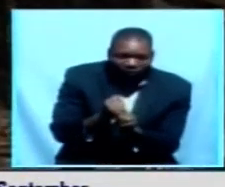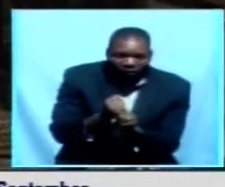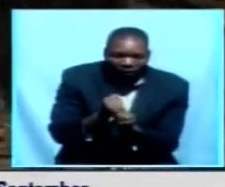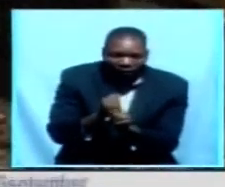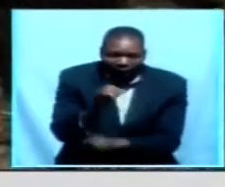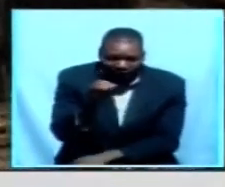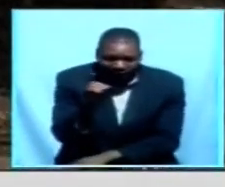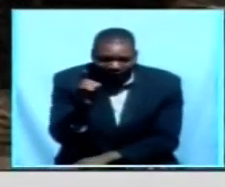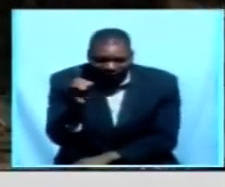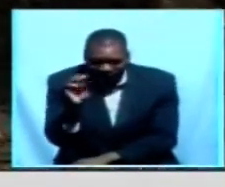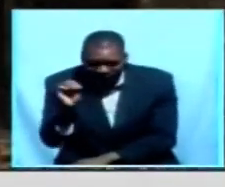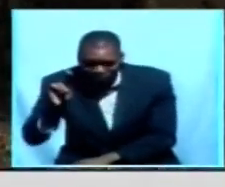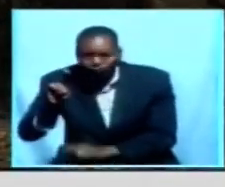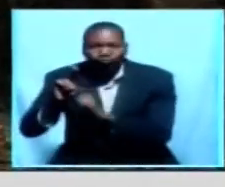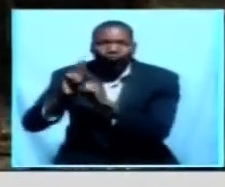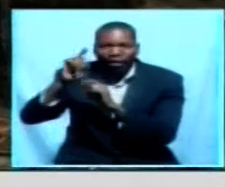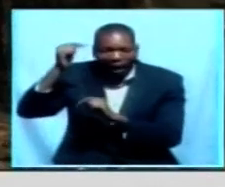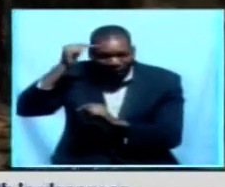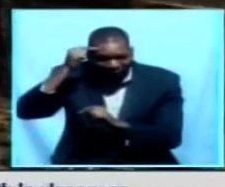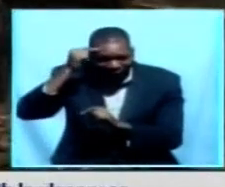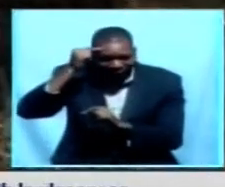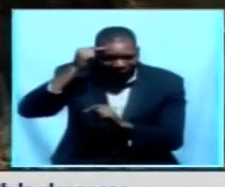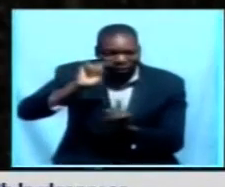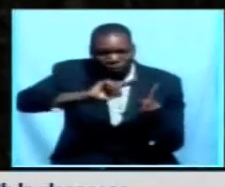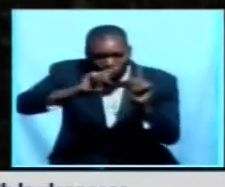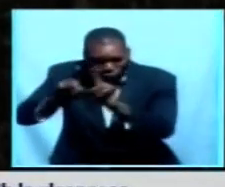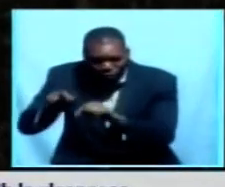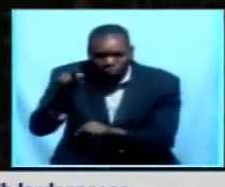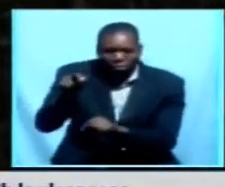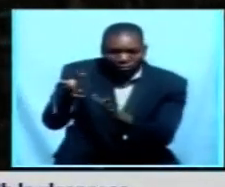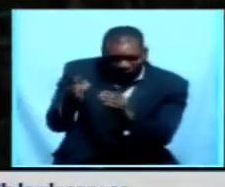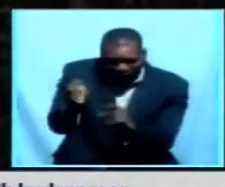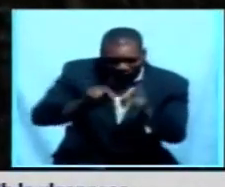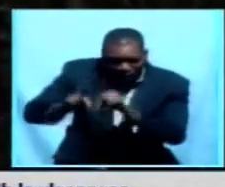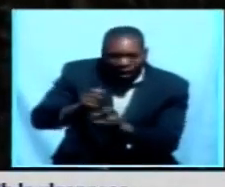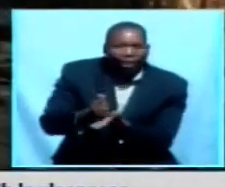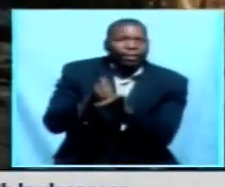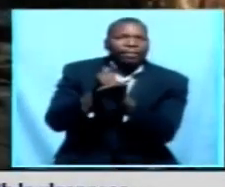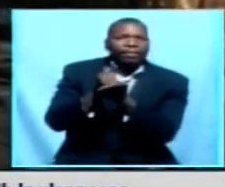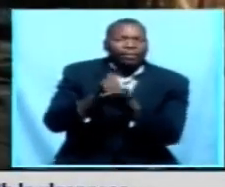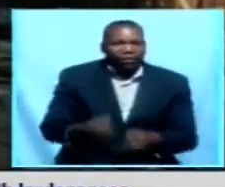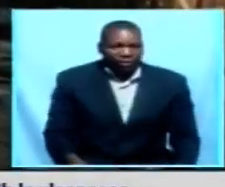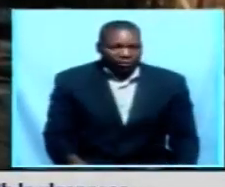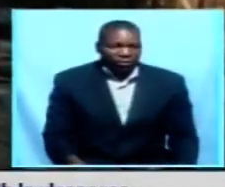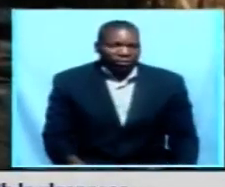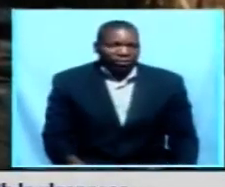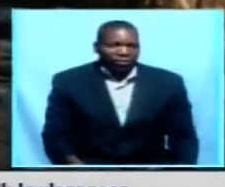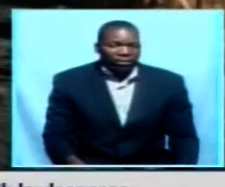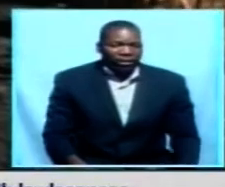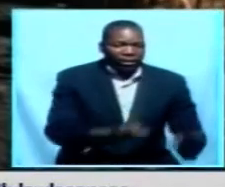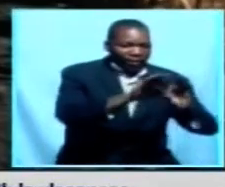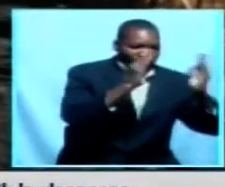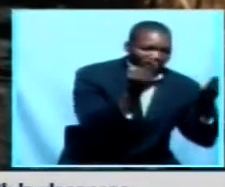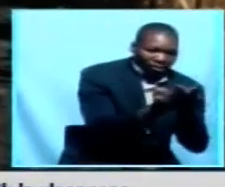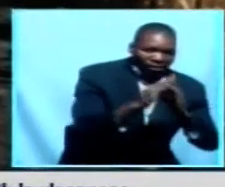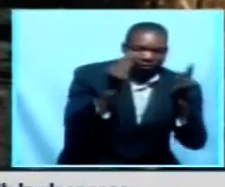Mitigation Unit, DMMU, has visited the place in a bid to help the victims. We got about 24 households, a